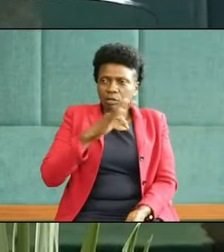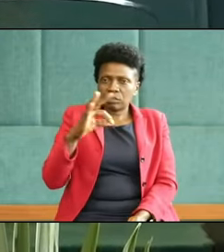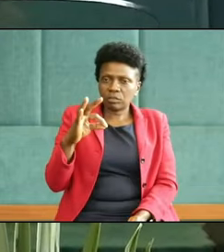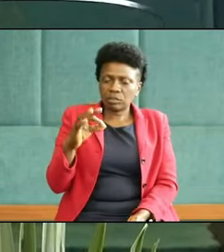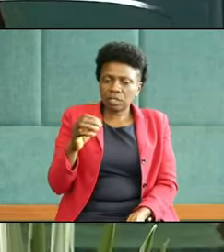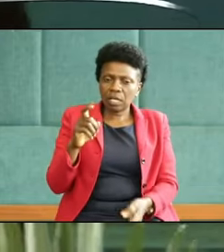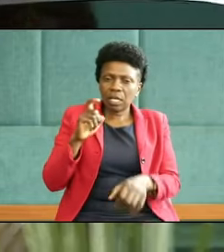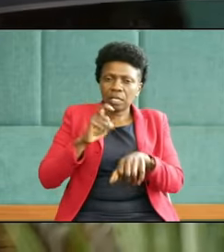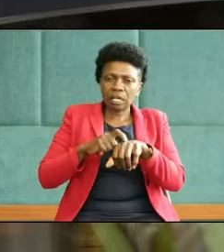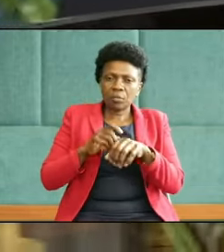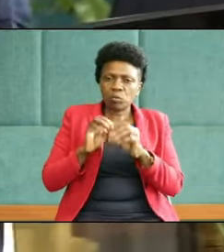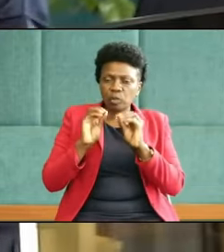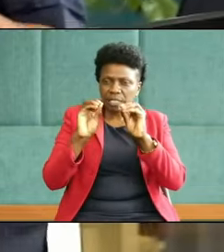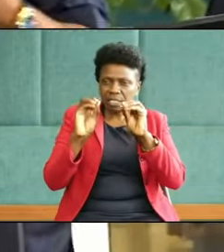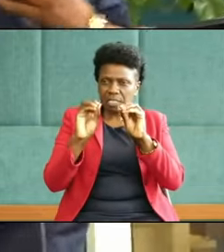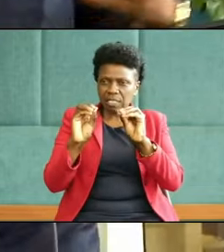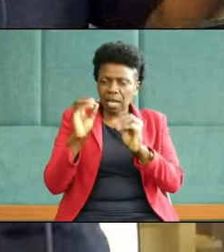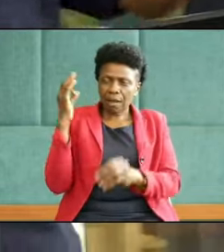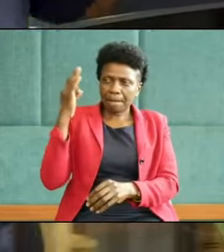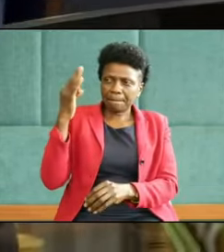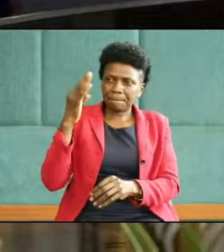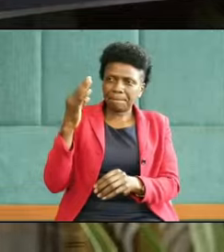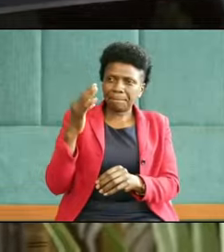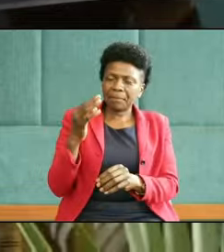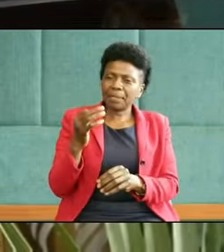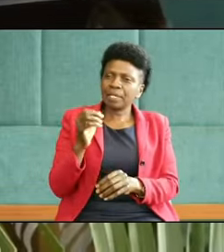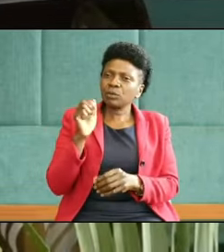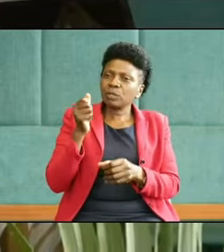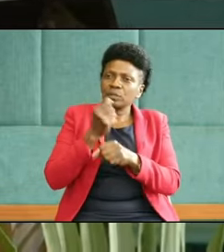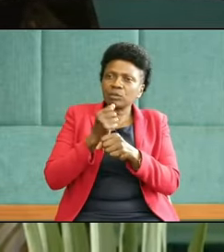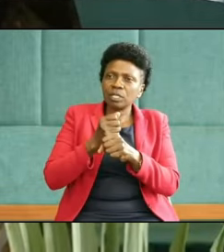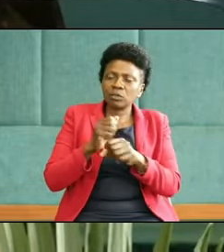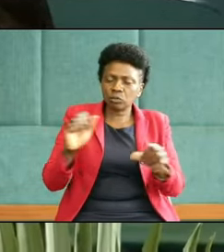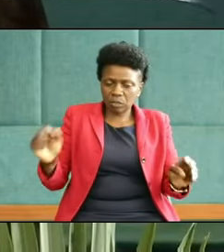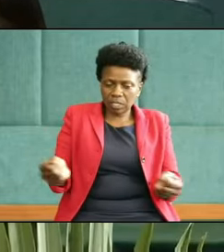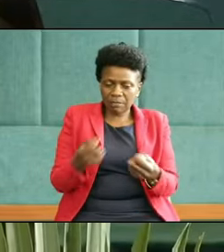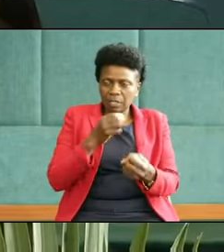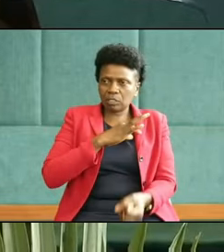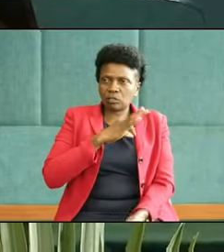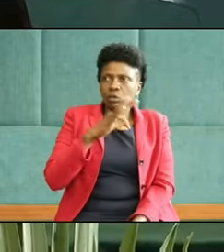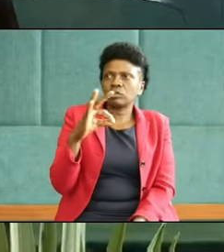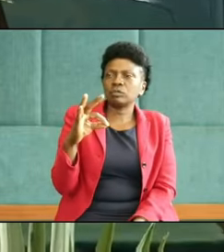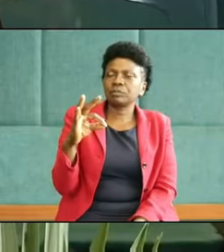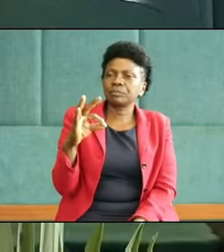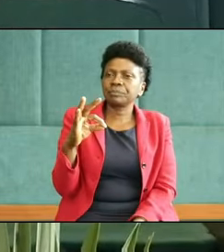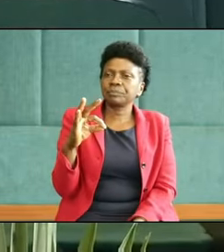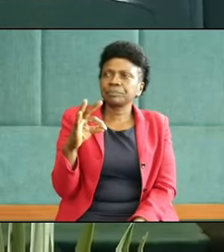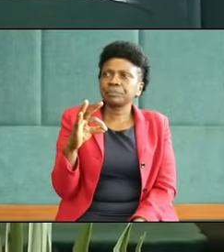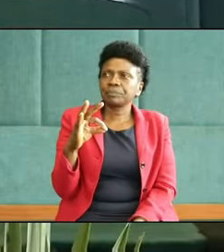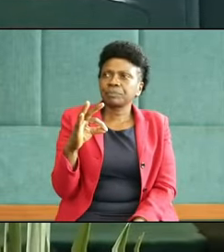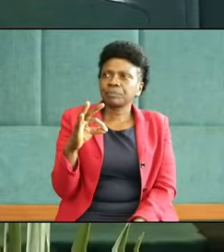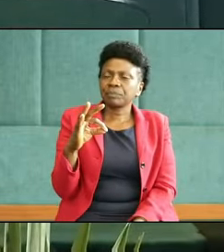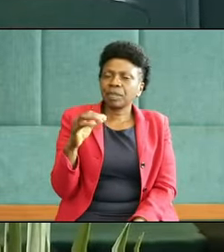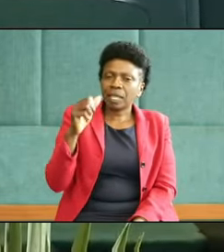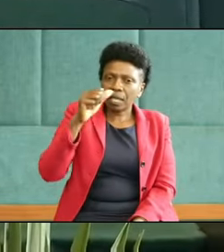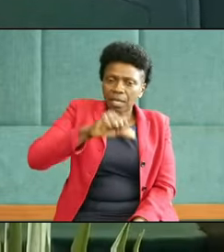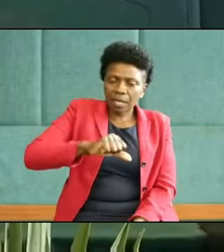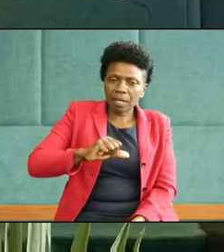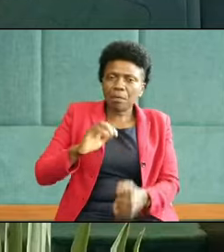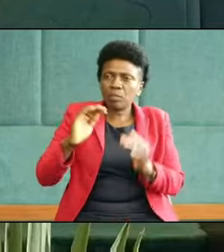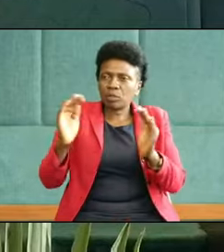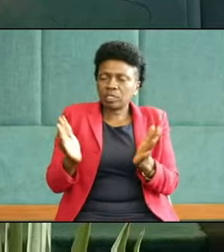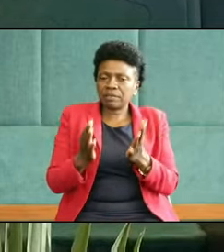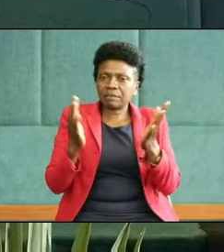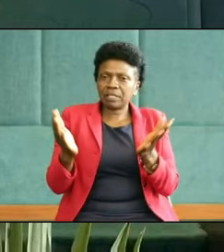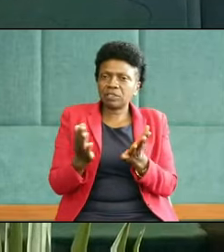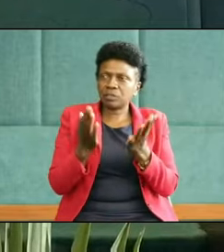preach, we don't teach to preach so that we are the center of attraction. It must be about souls. Any motivation,